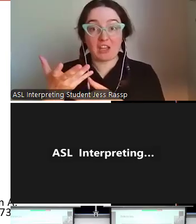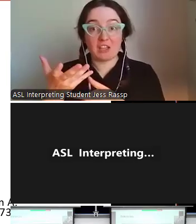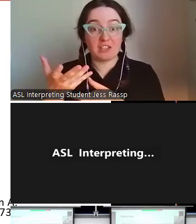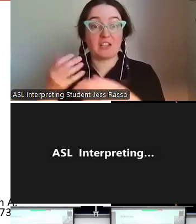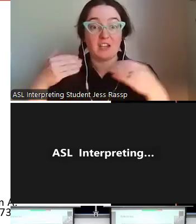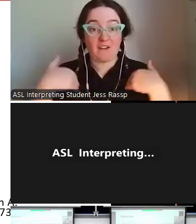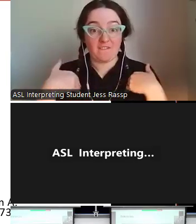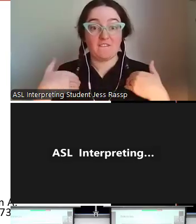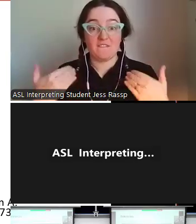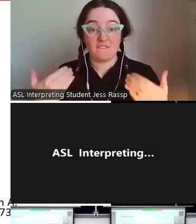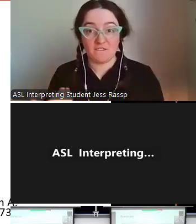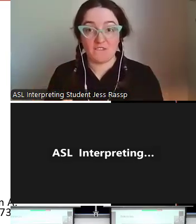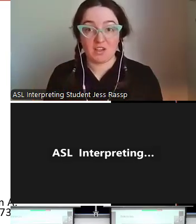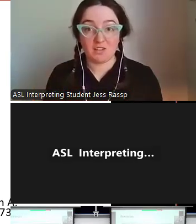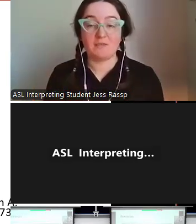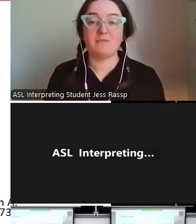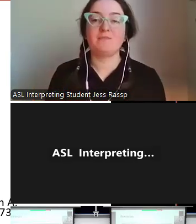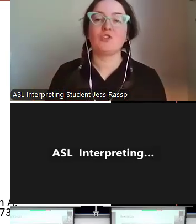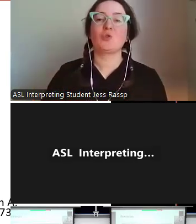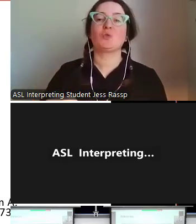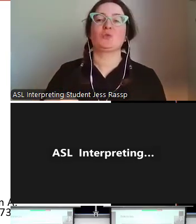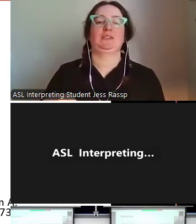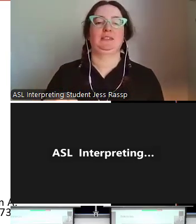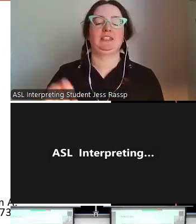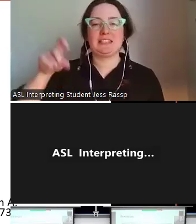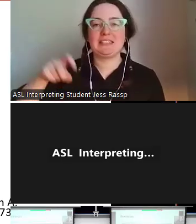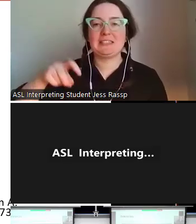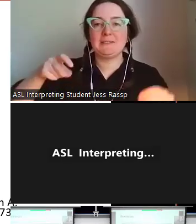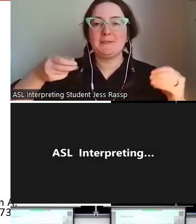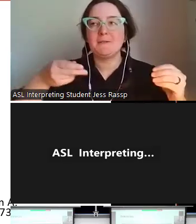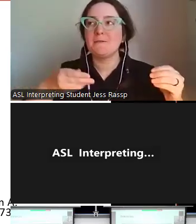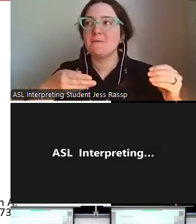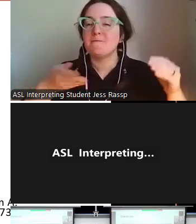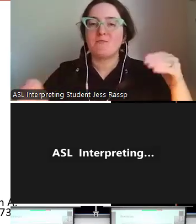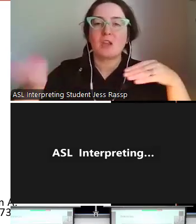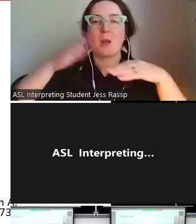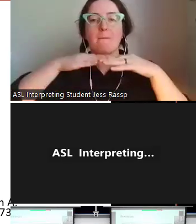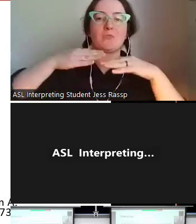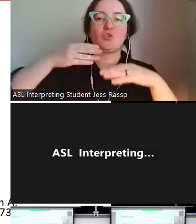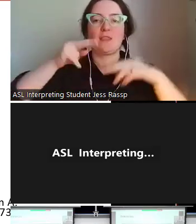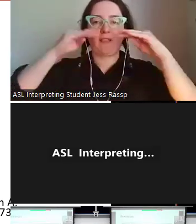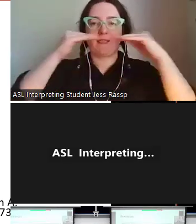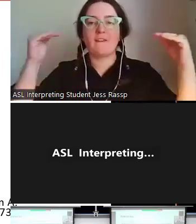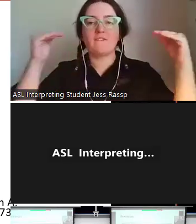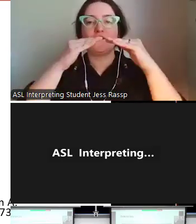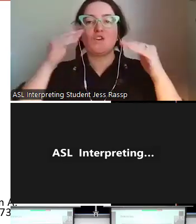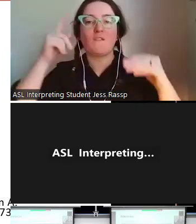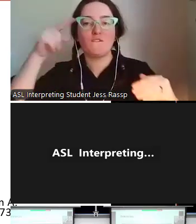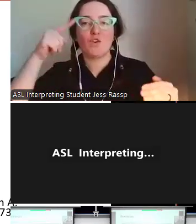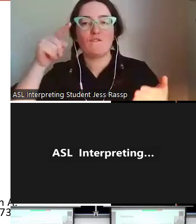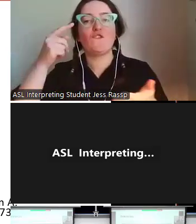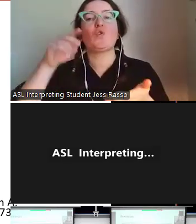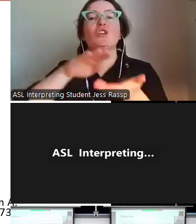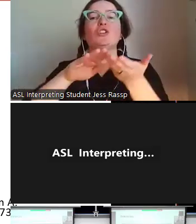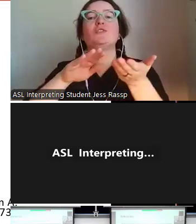it's just, all right, getting them up to the level of being able to be druggable, right? So to being able to create a